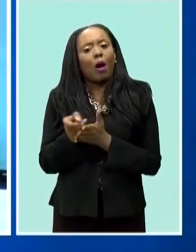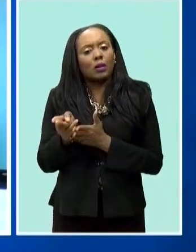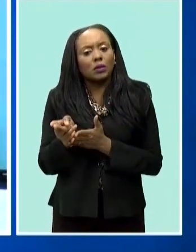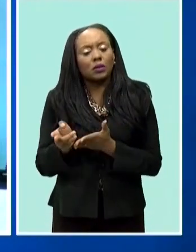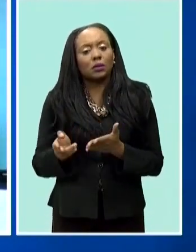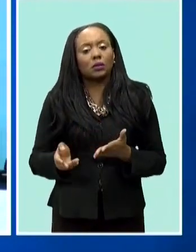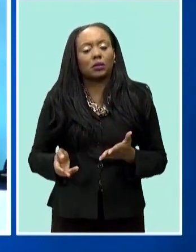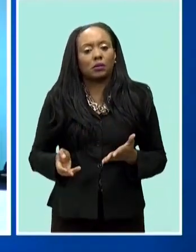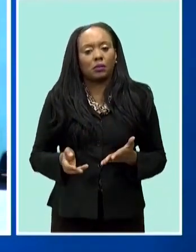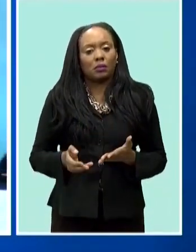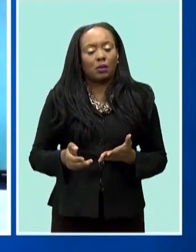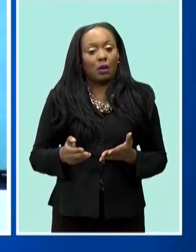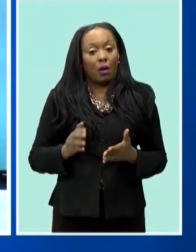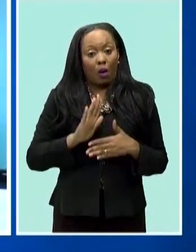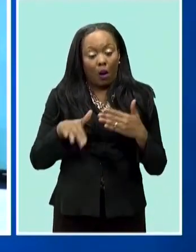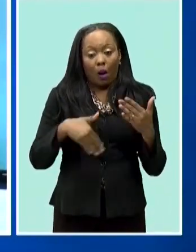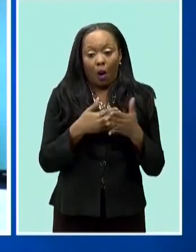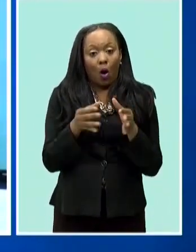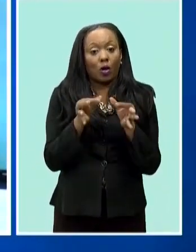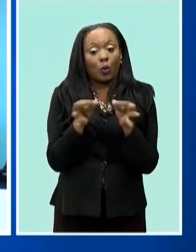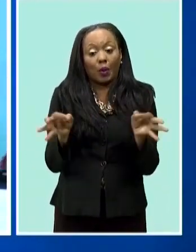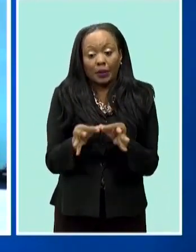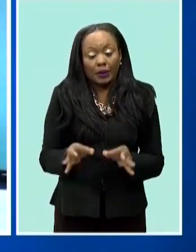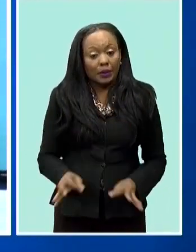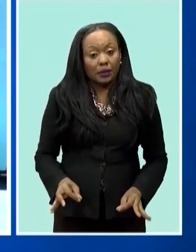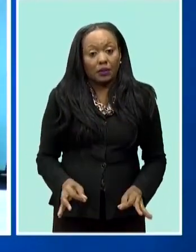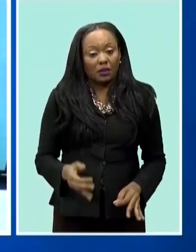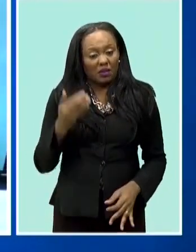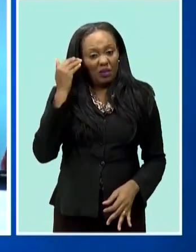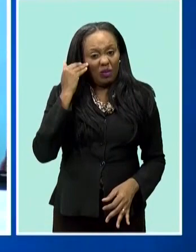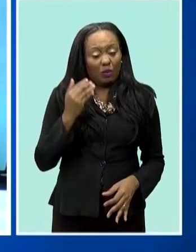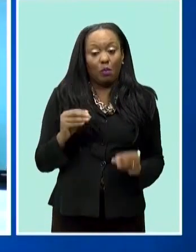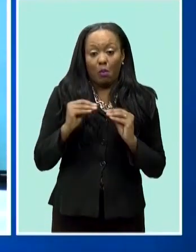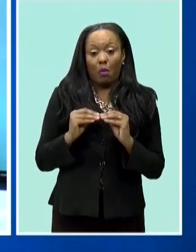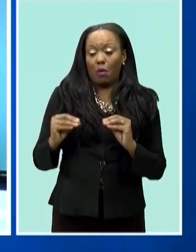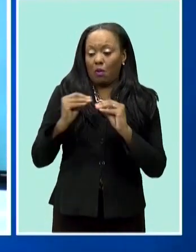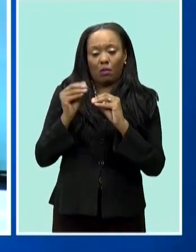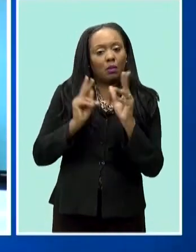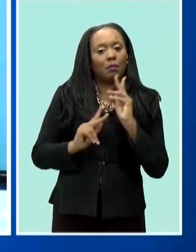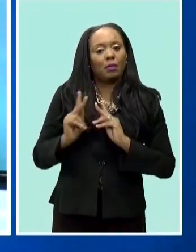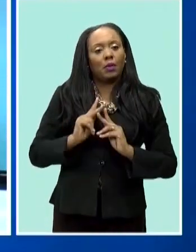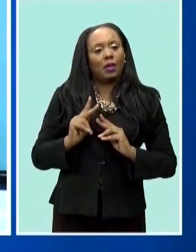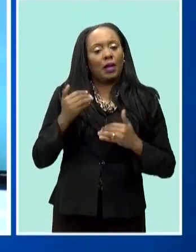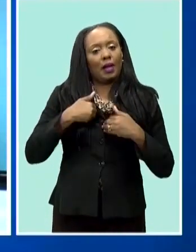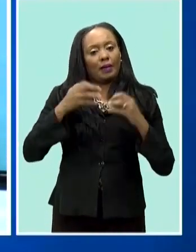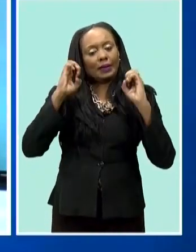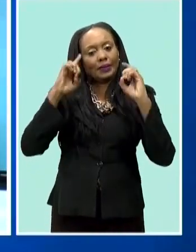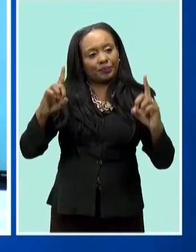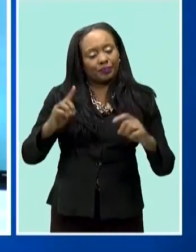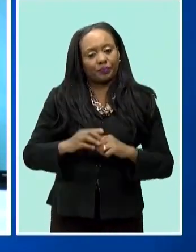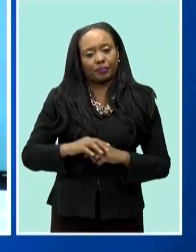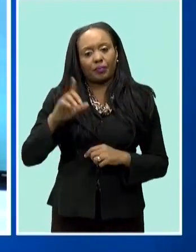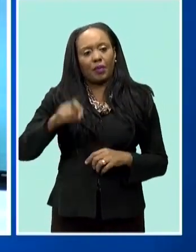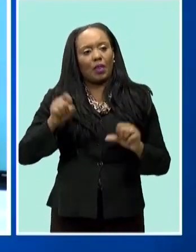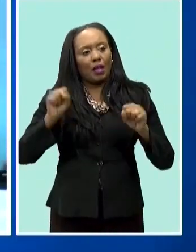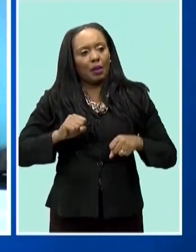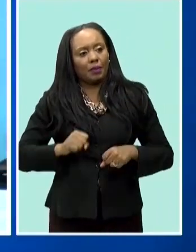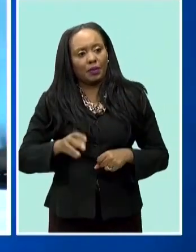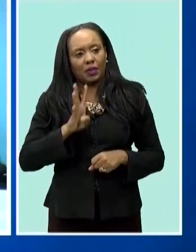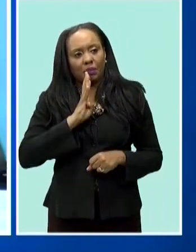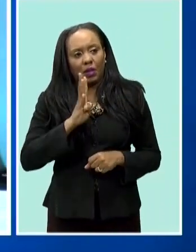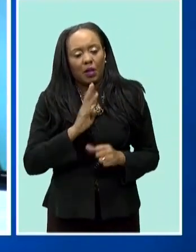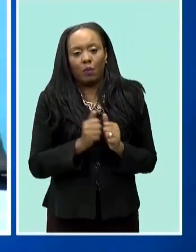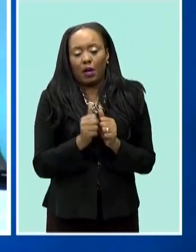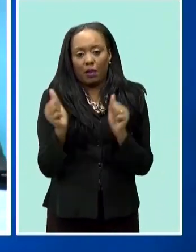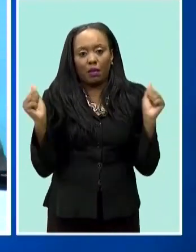because even as we accept that more and more of our citizens are educated, we have to be able to speak to all parts